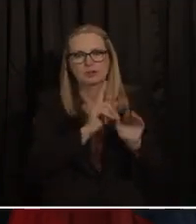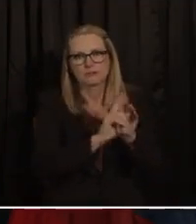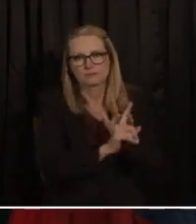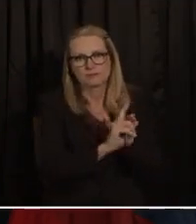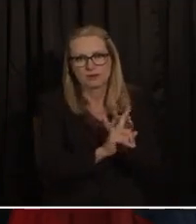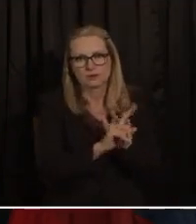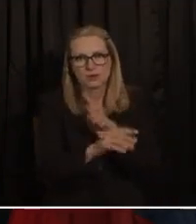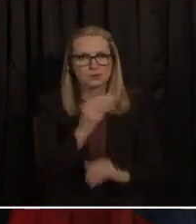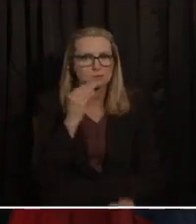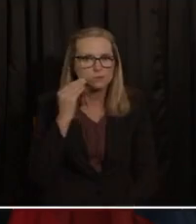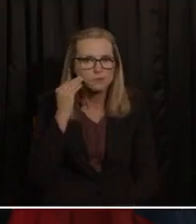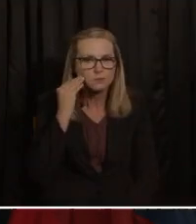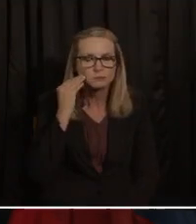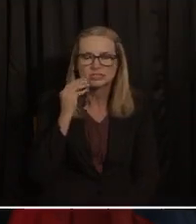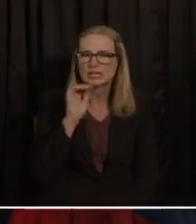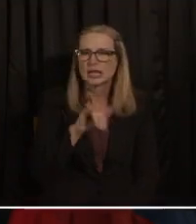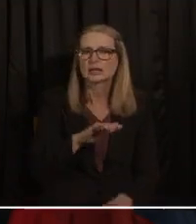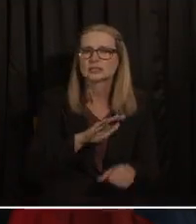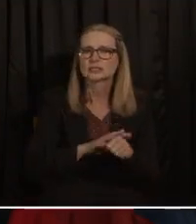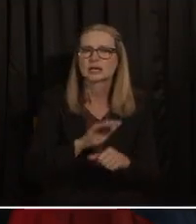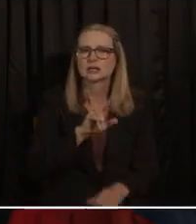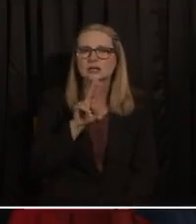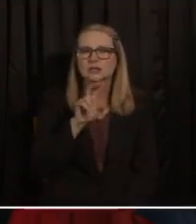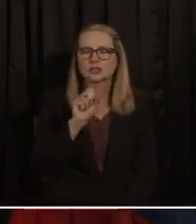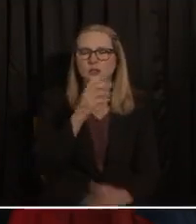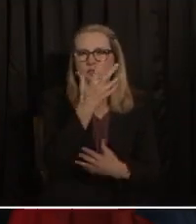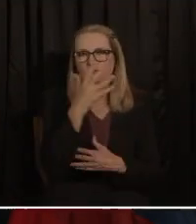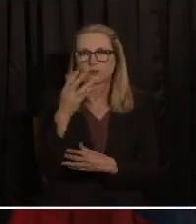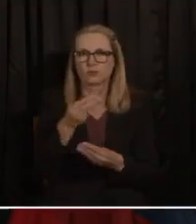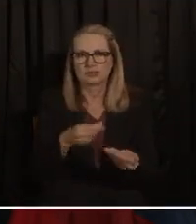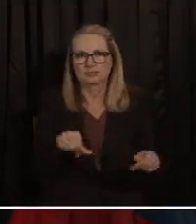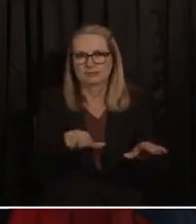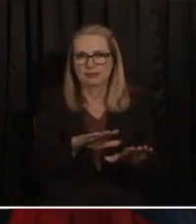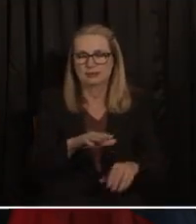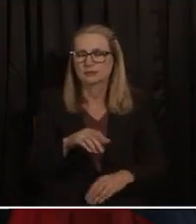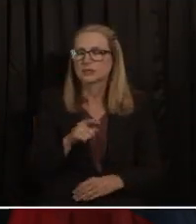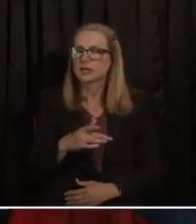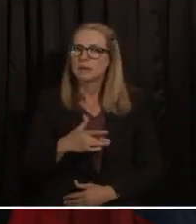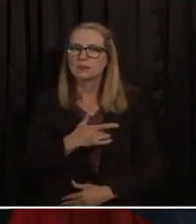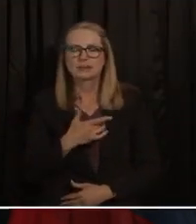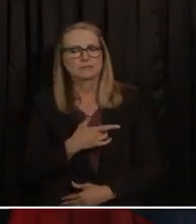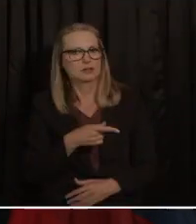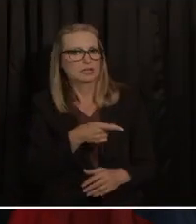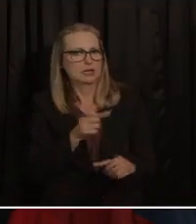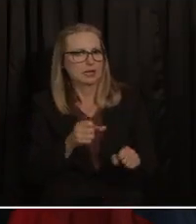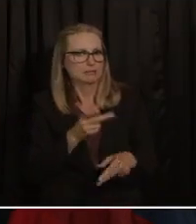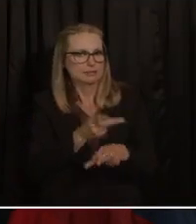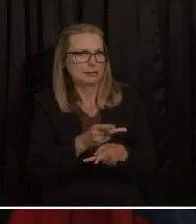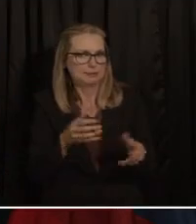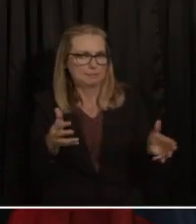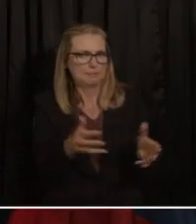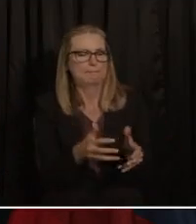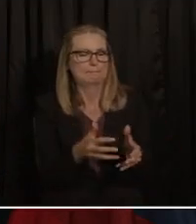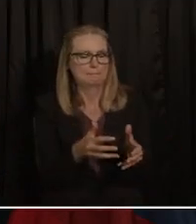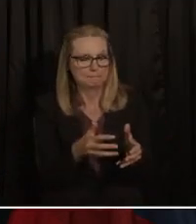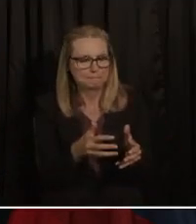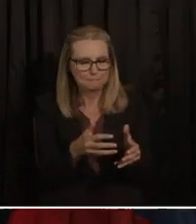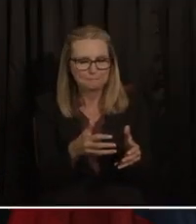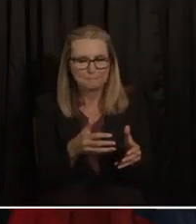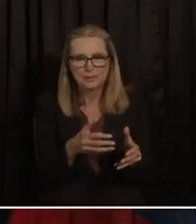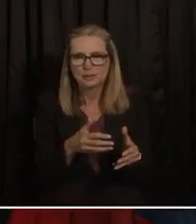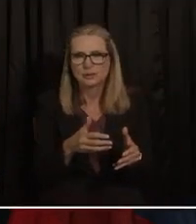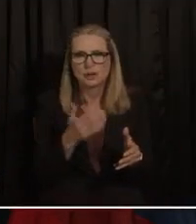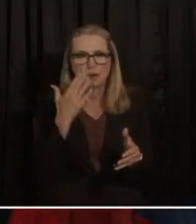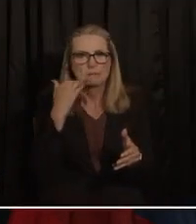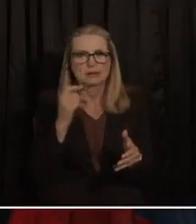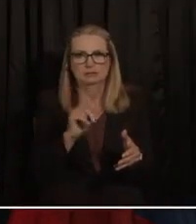land. The local sheriff and folks on the ground feel confident about the containment of the fire. It's a relatively high-profile fire, given